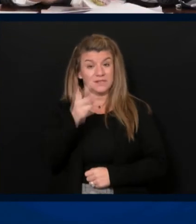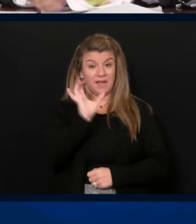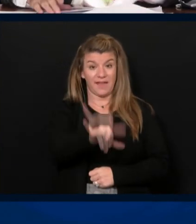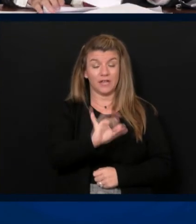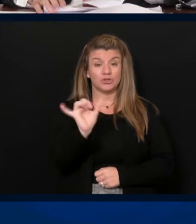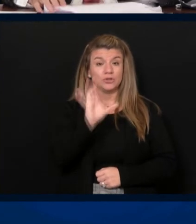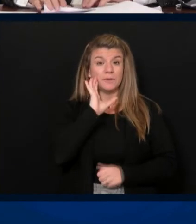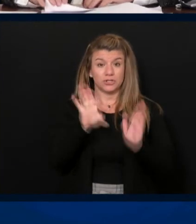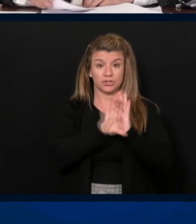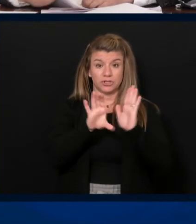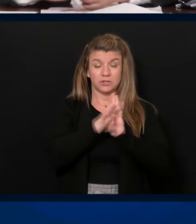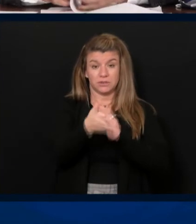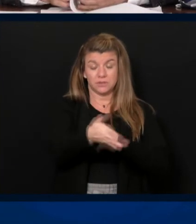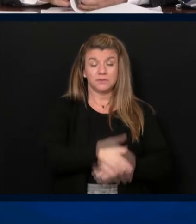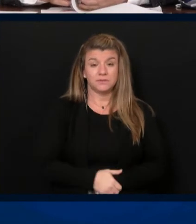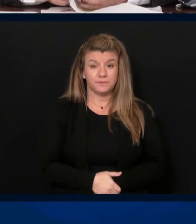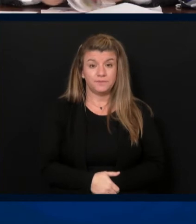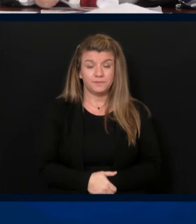Jordan.